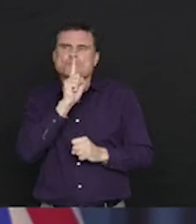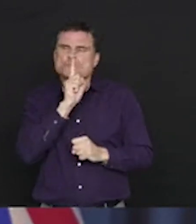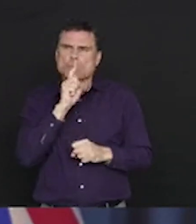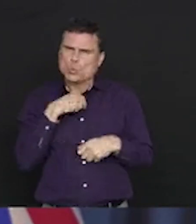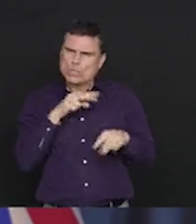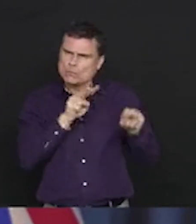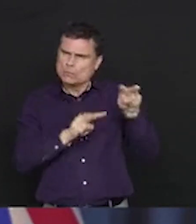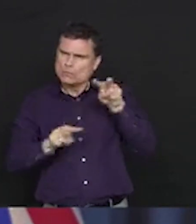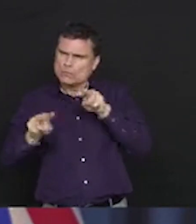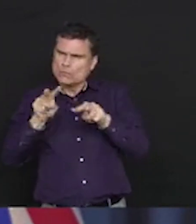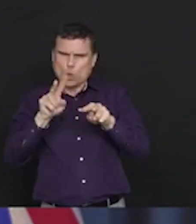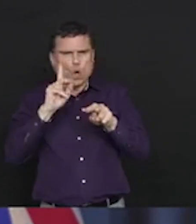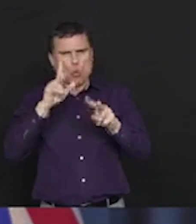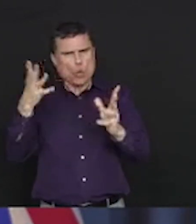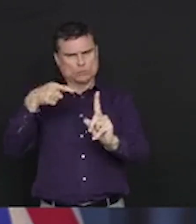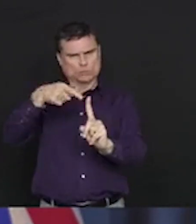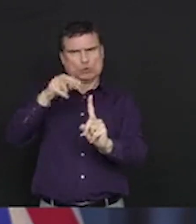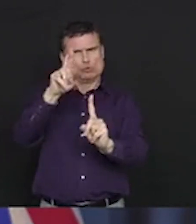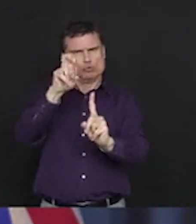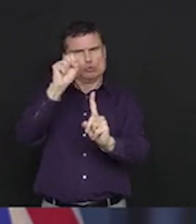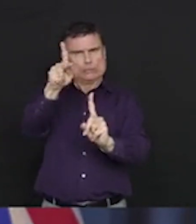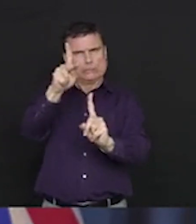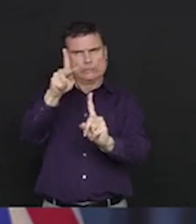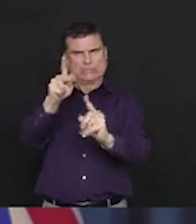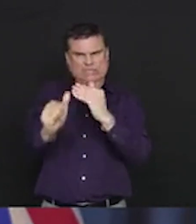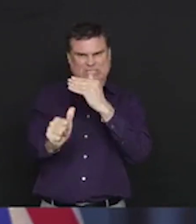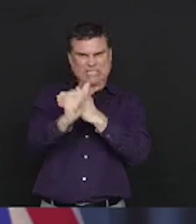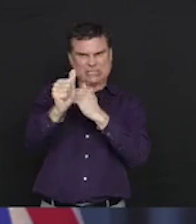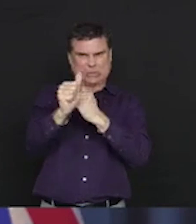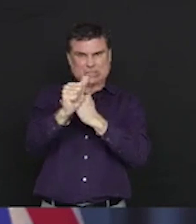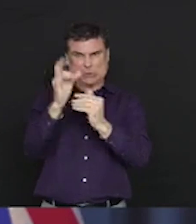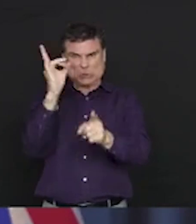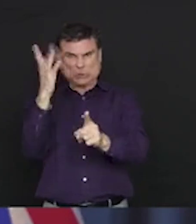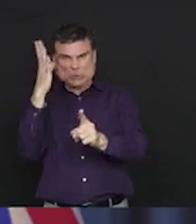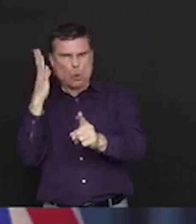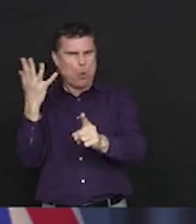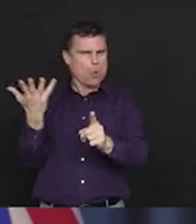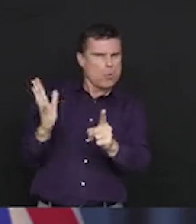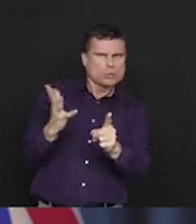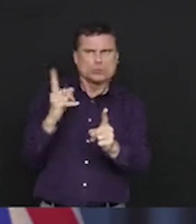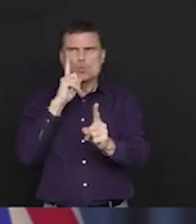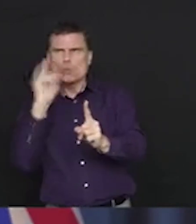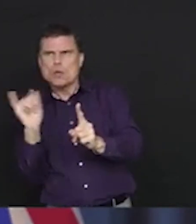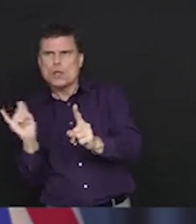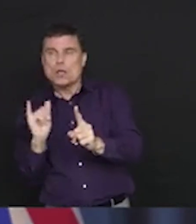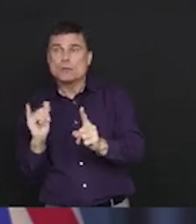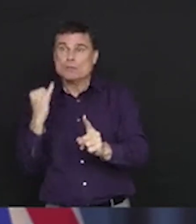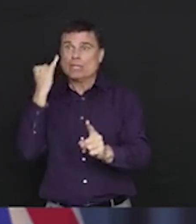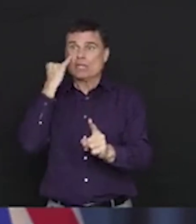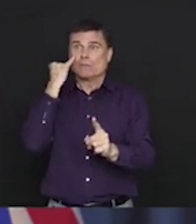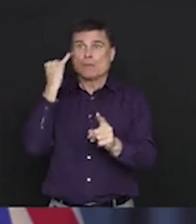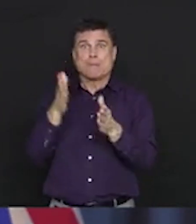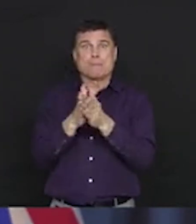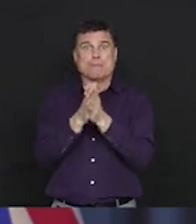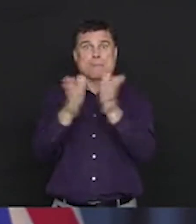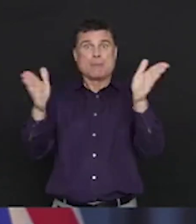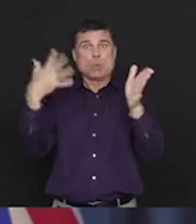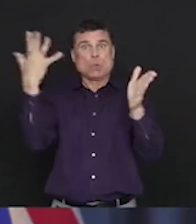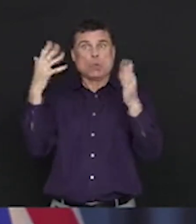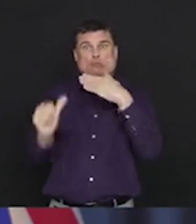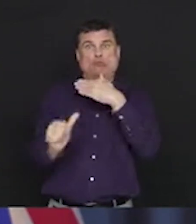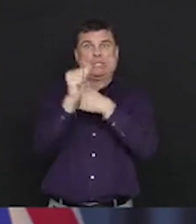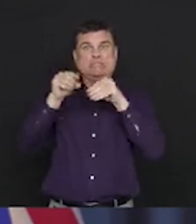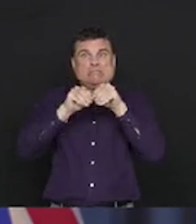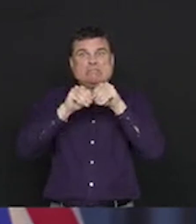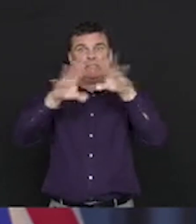case we're talking about COVID-19, we put that out publicly. And there's been quite a bit of that recently, where people have been in certain